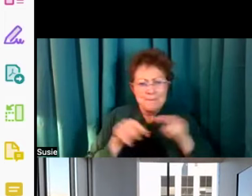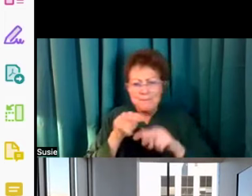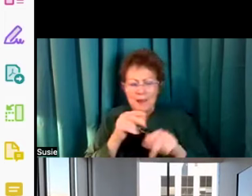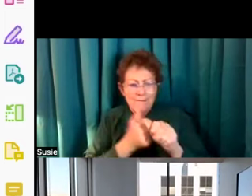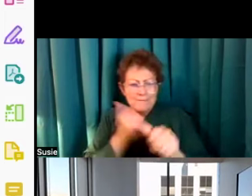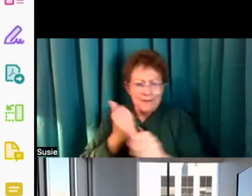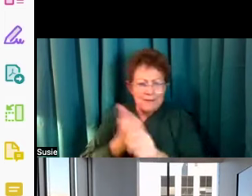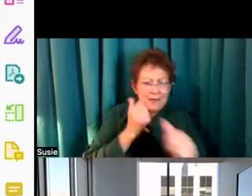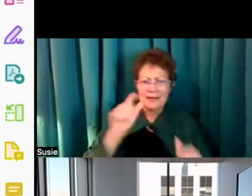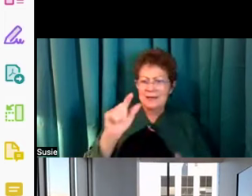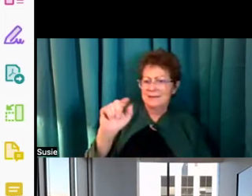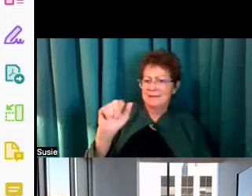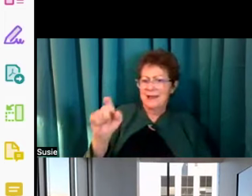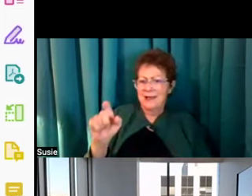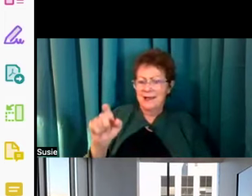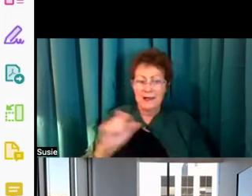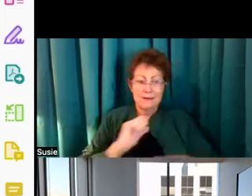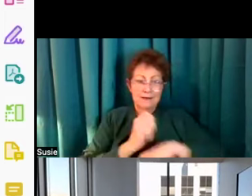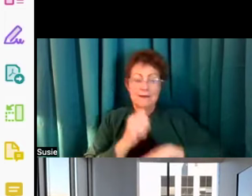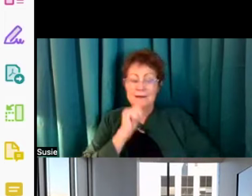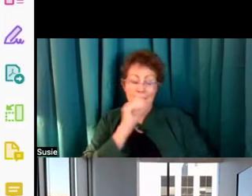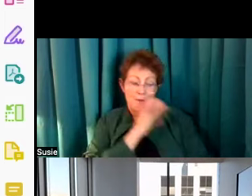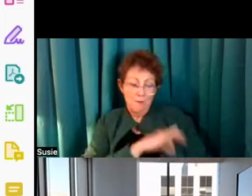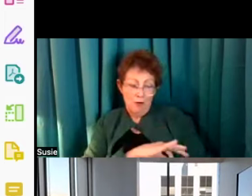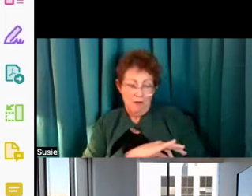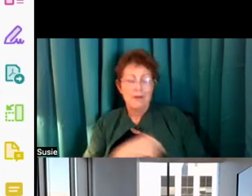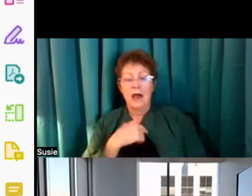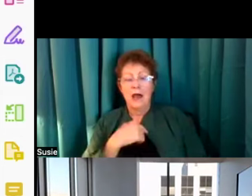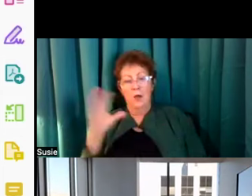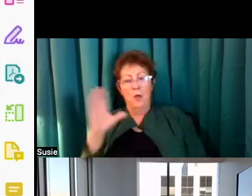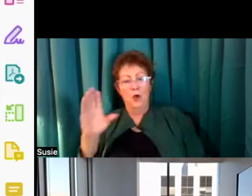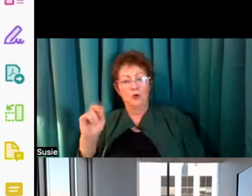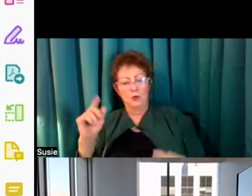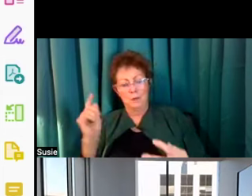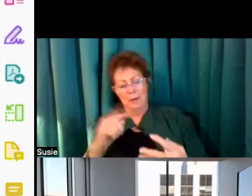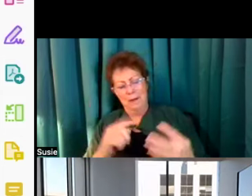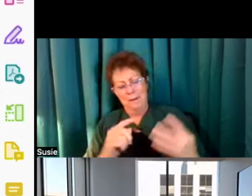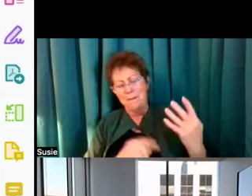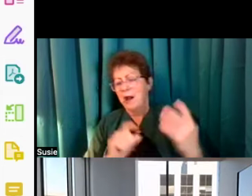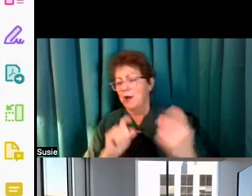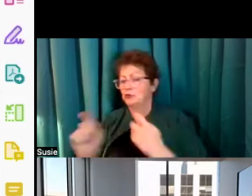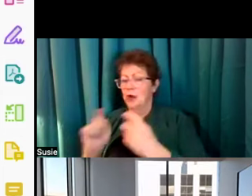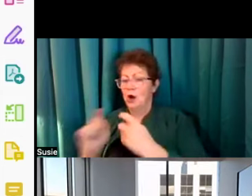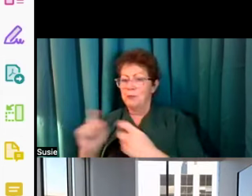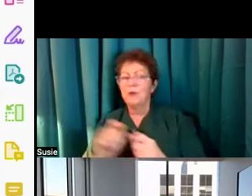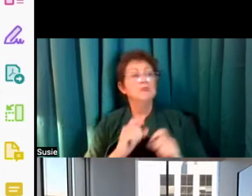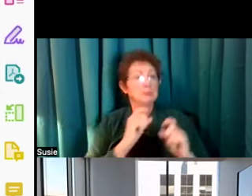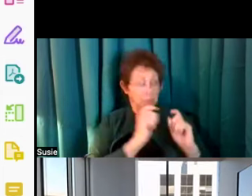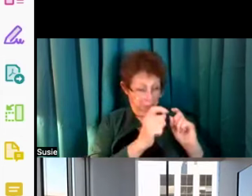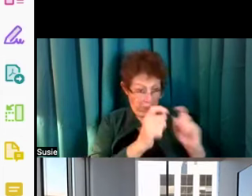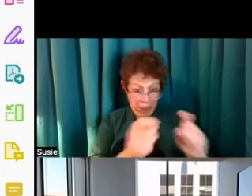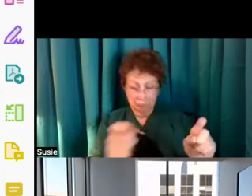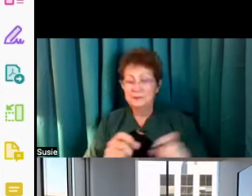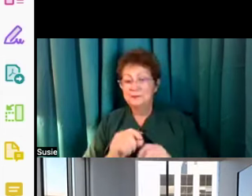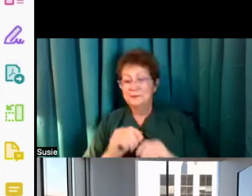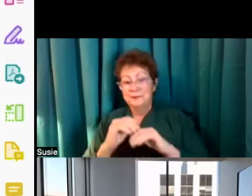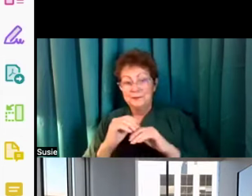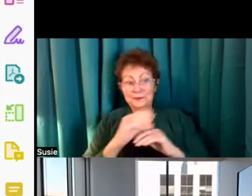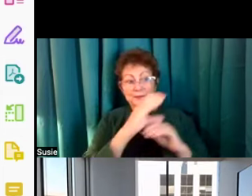it, they set up a nonprofit. They say they're going to do this and that charitable thing. They give a bunch of money to it. They get a